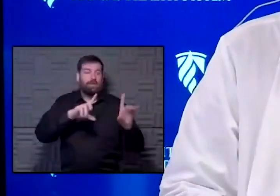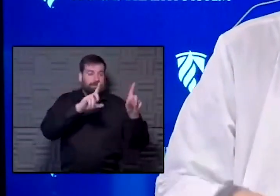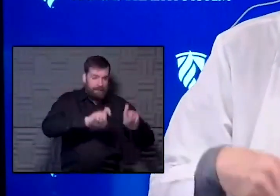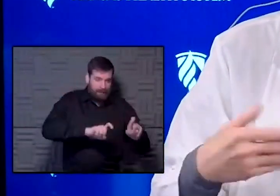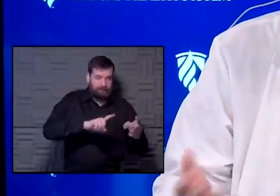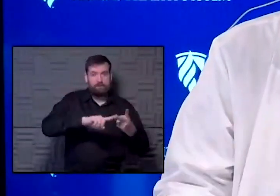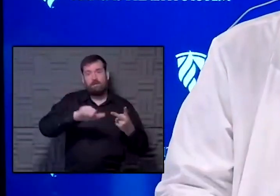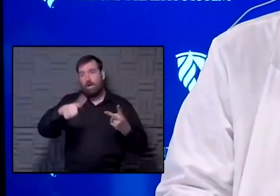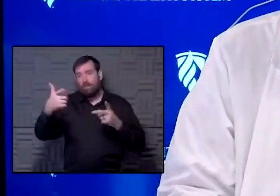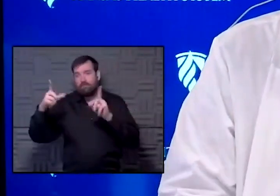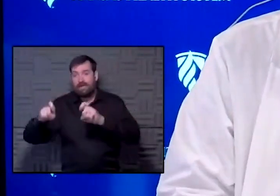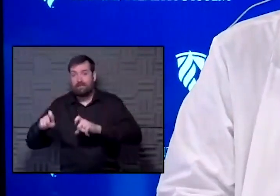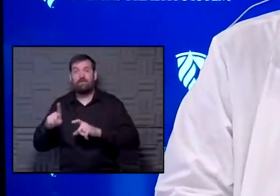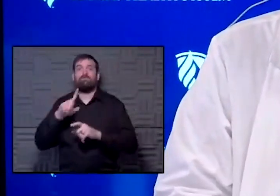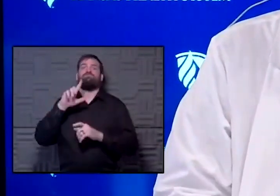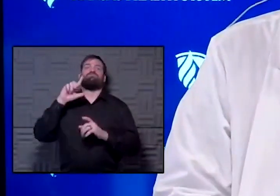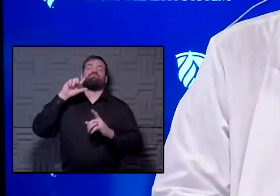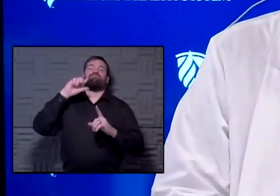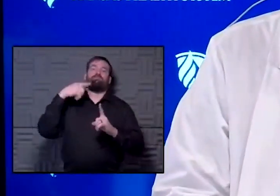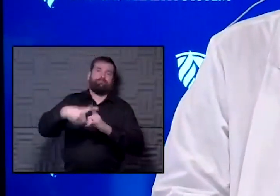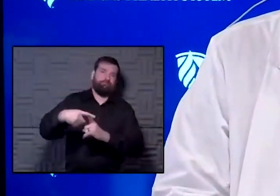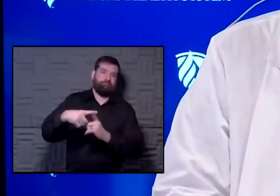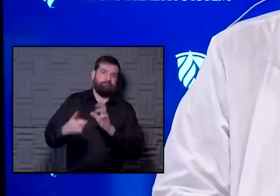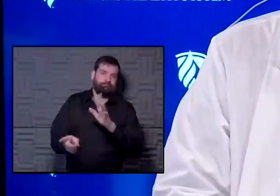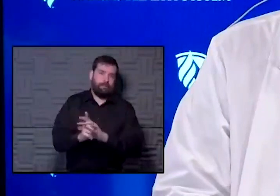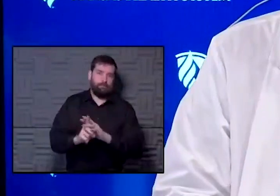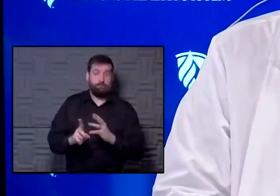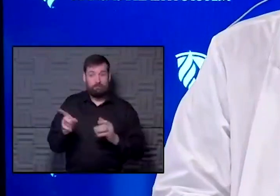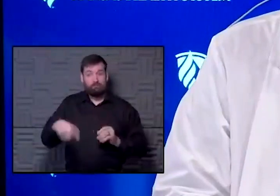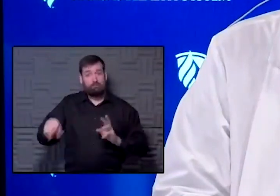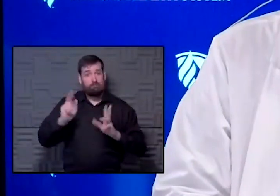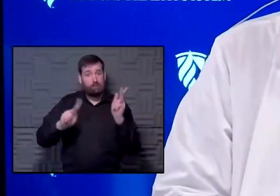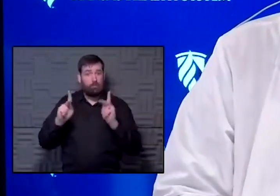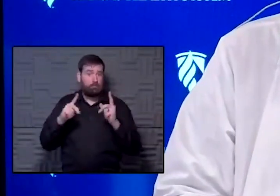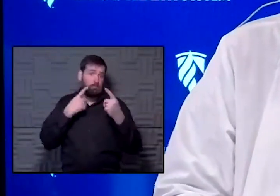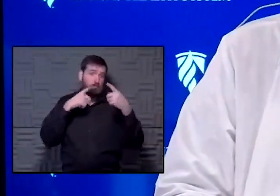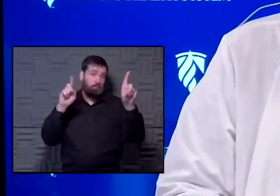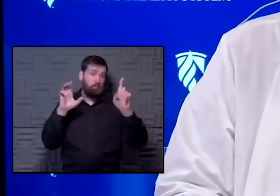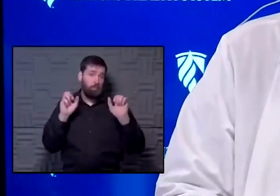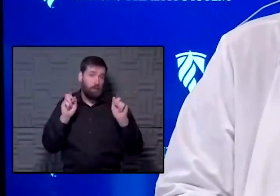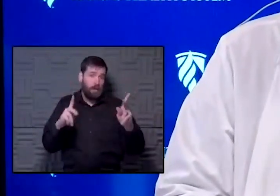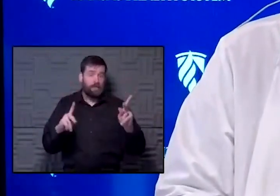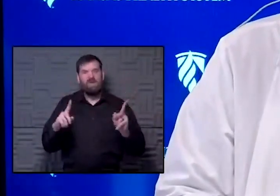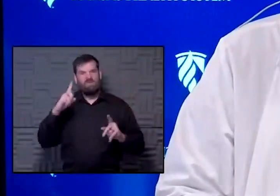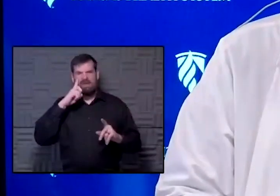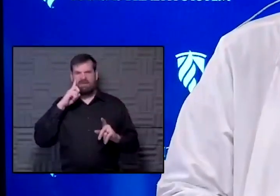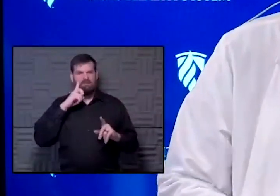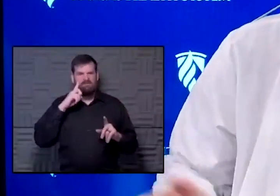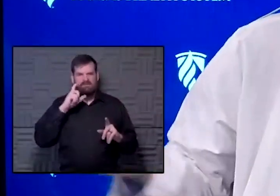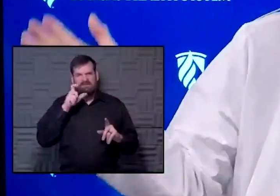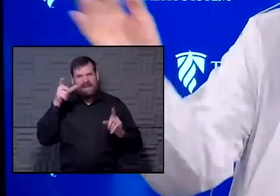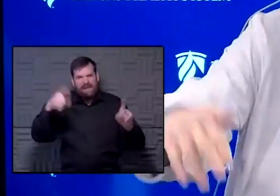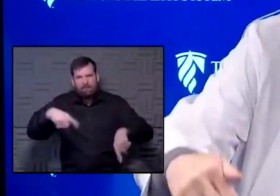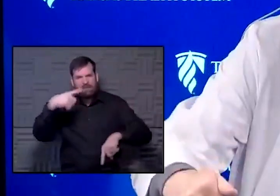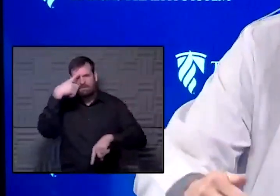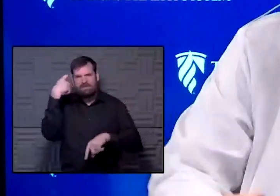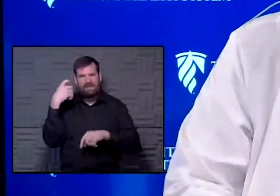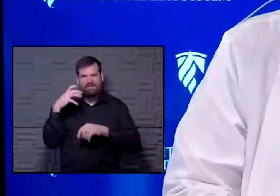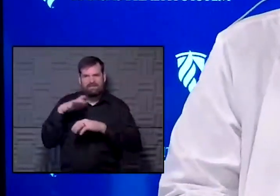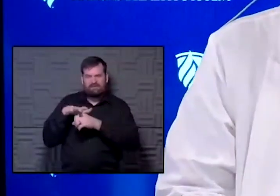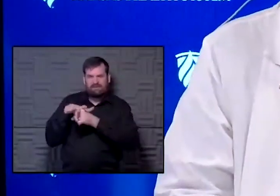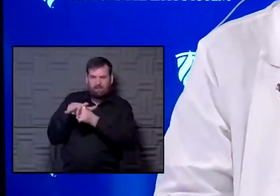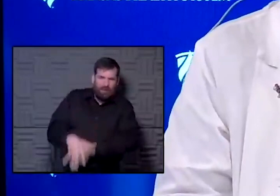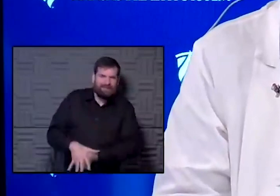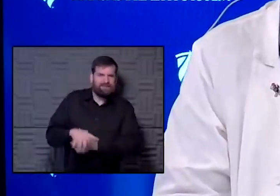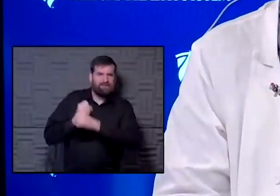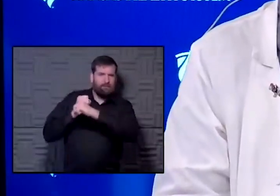another test, and it turns out they were COVID at the time of transplant. Actually, those folks have done okay, which you would think, oh, that shouldn't happen because we suppress the heck out of them.